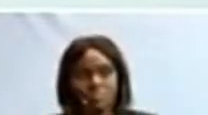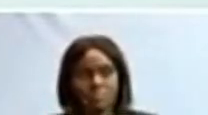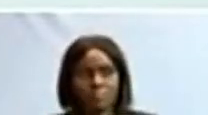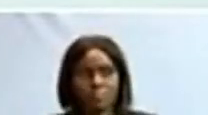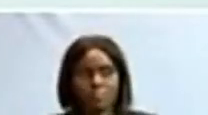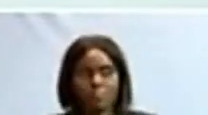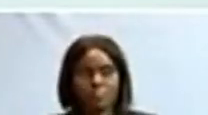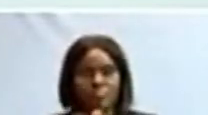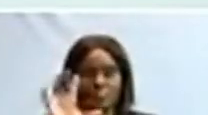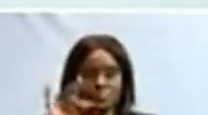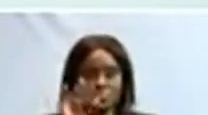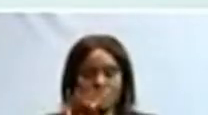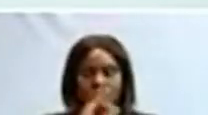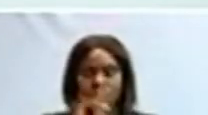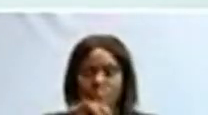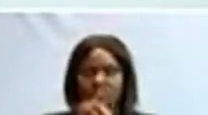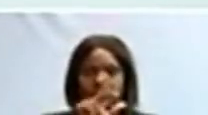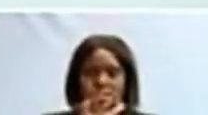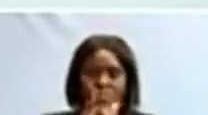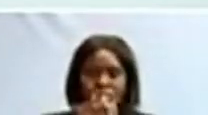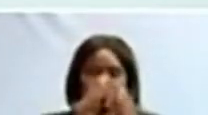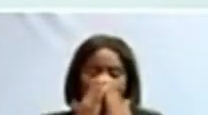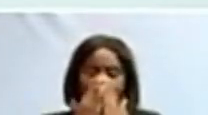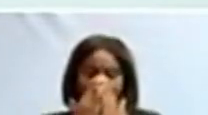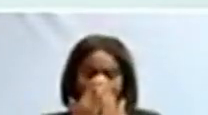8th July 2024.